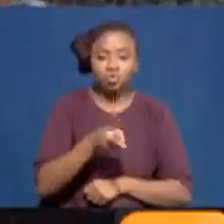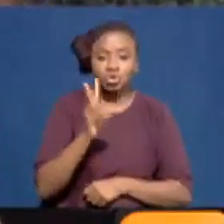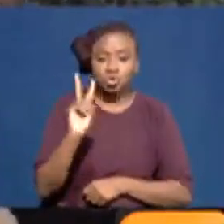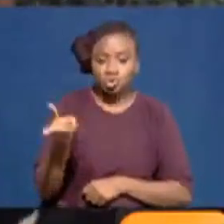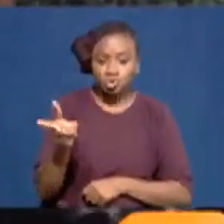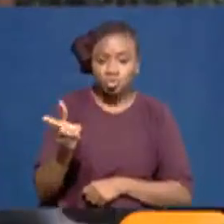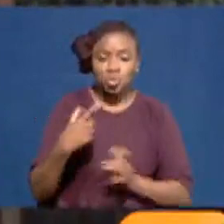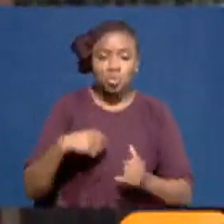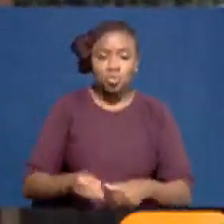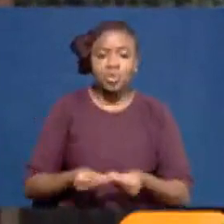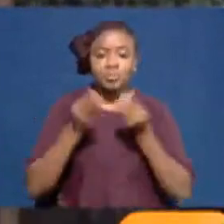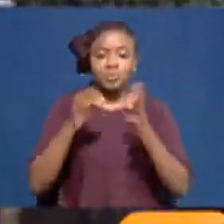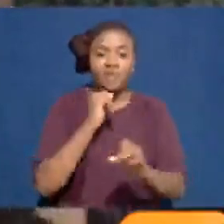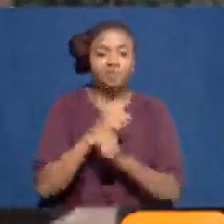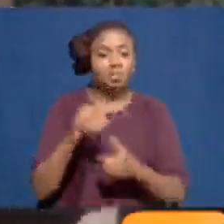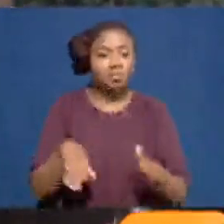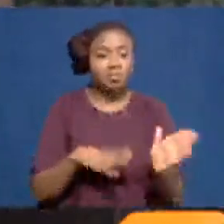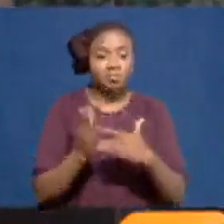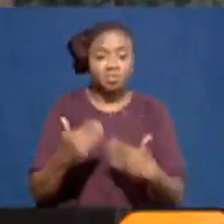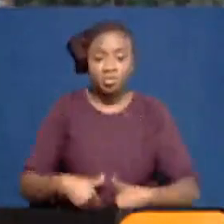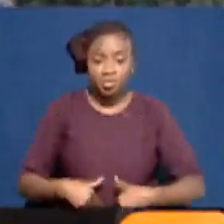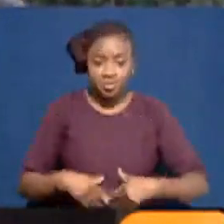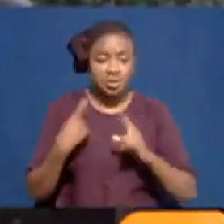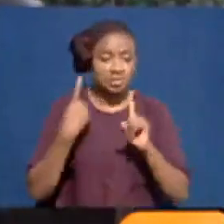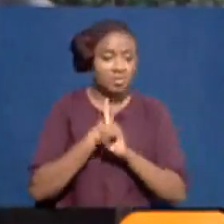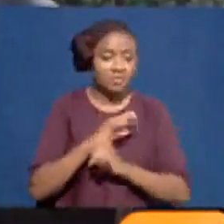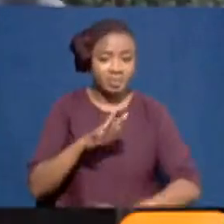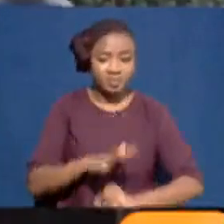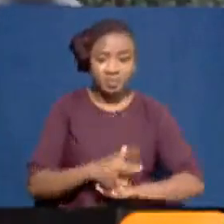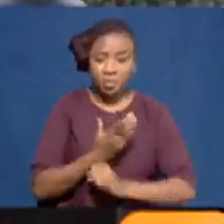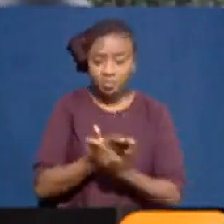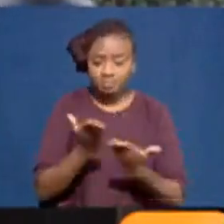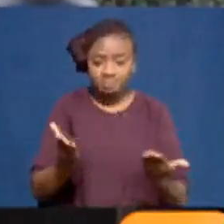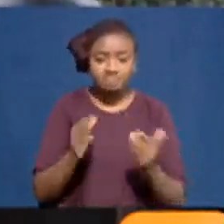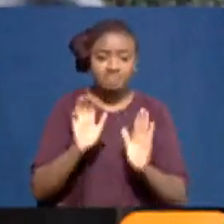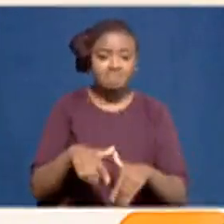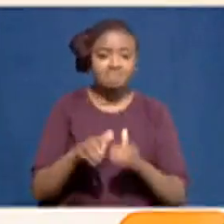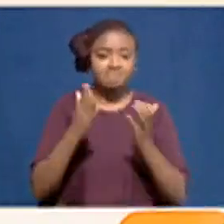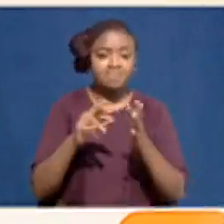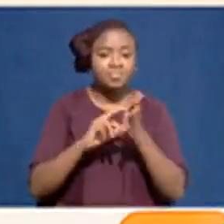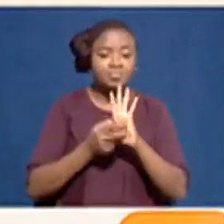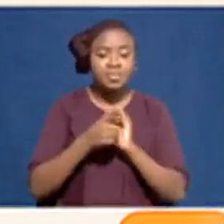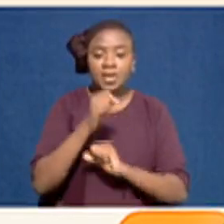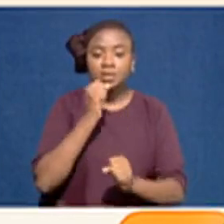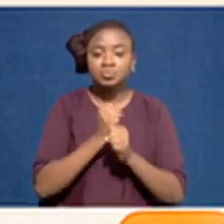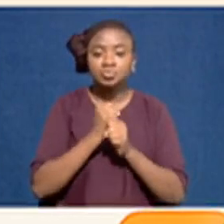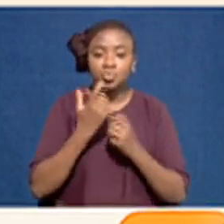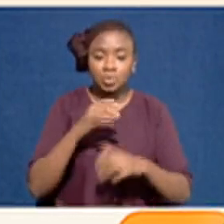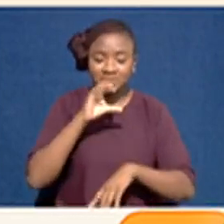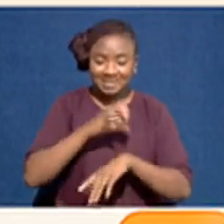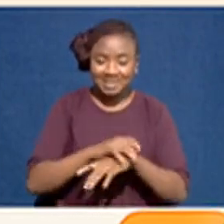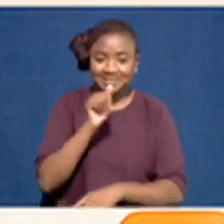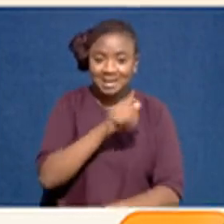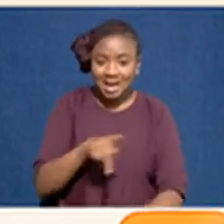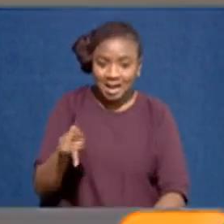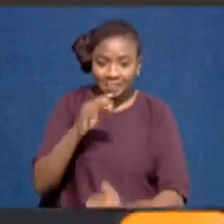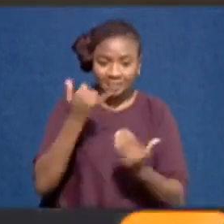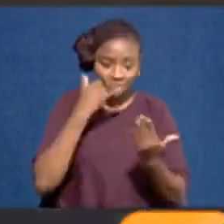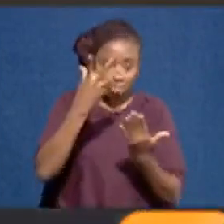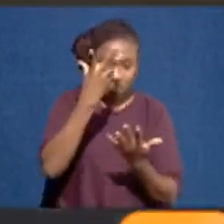youth around the country to support these farmers. So what they do, they get the app on their